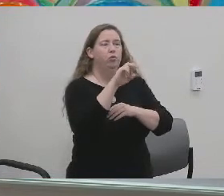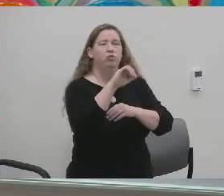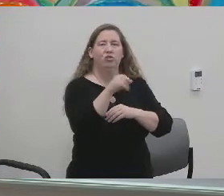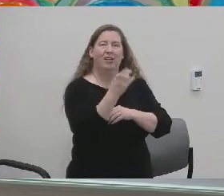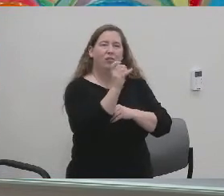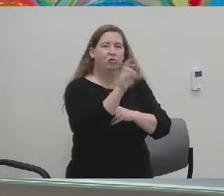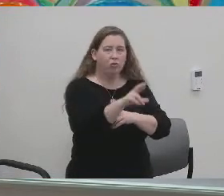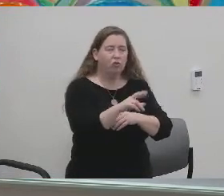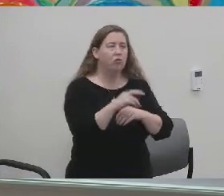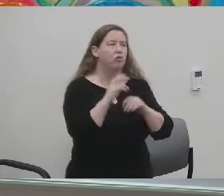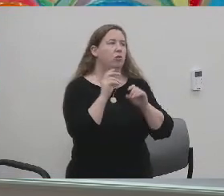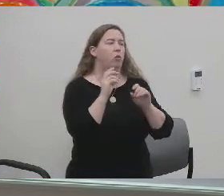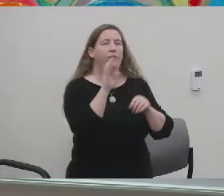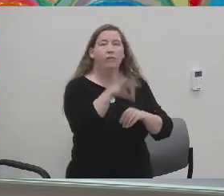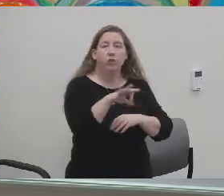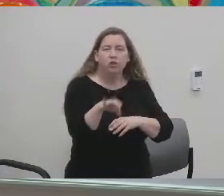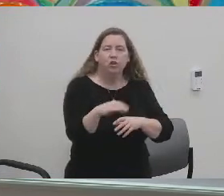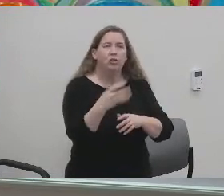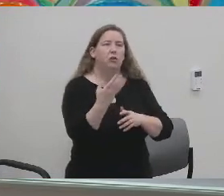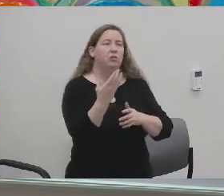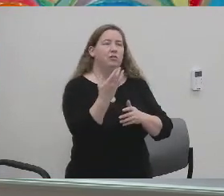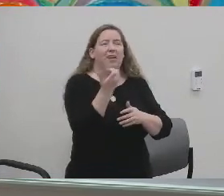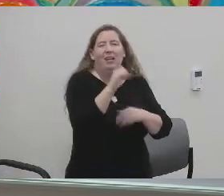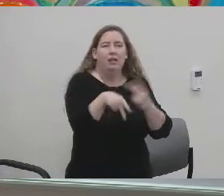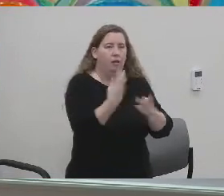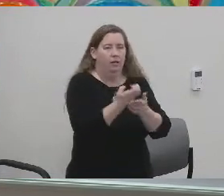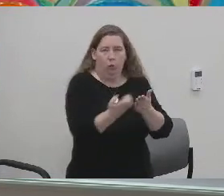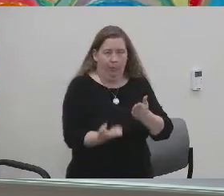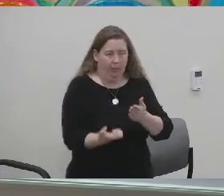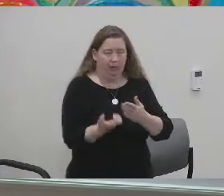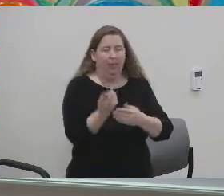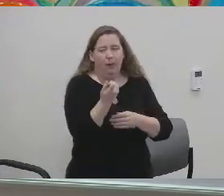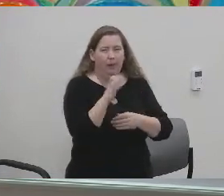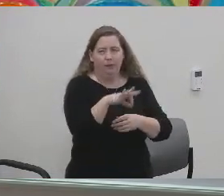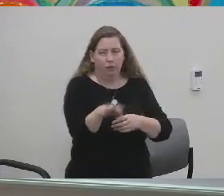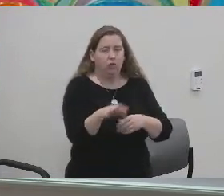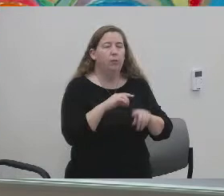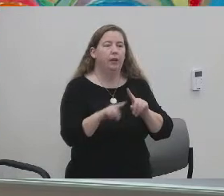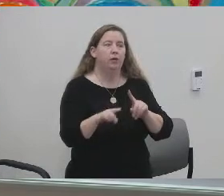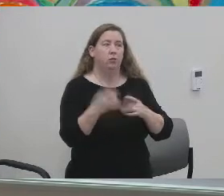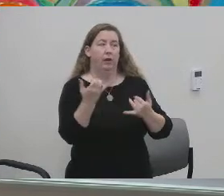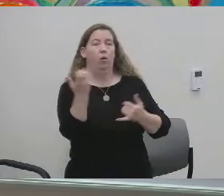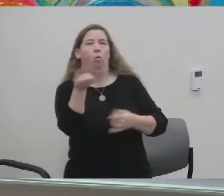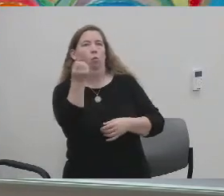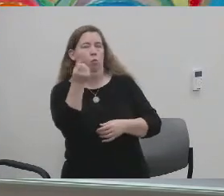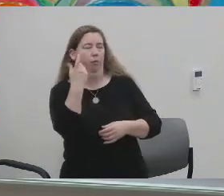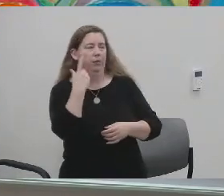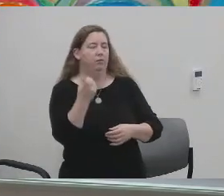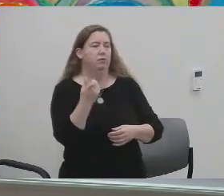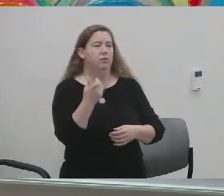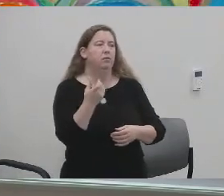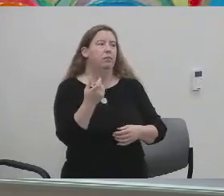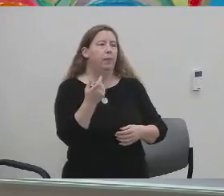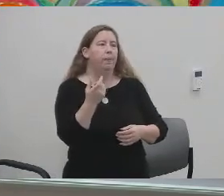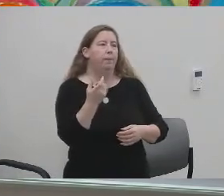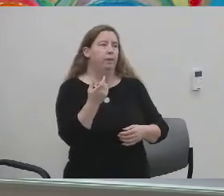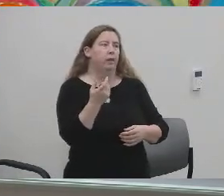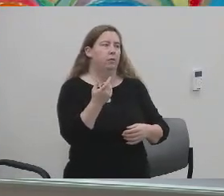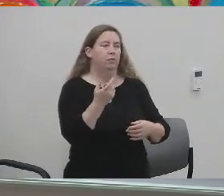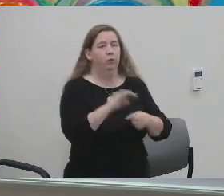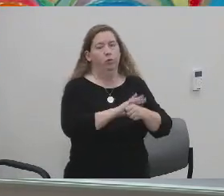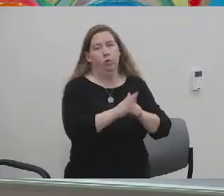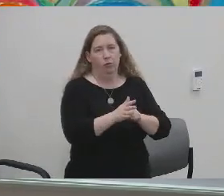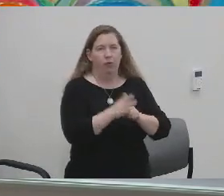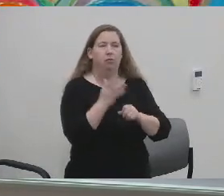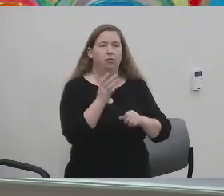devices or even furniture to some degree. Like we've talked about that with furniture. It's on a back burner for the moment because Rona showed up,